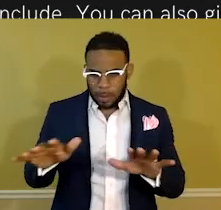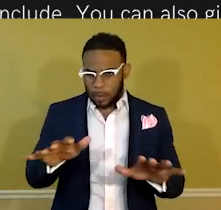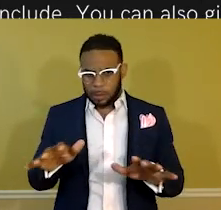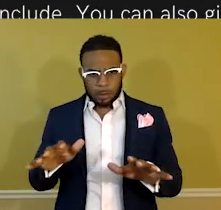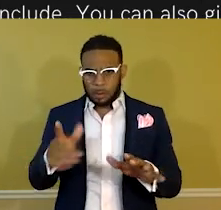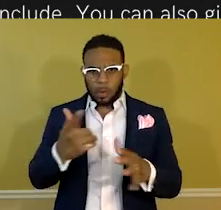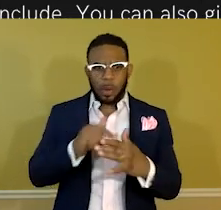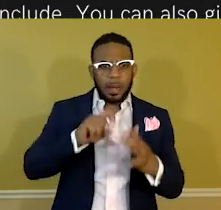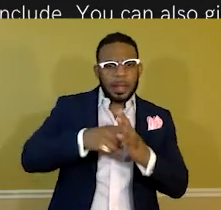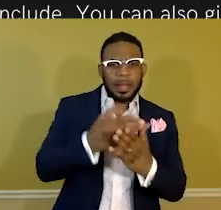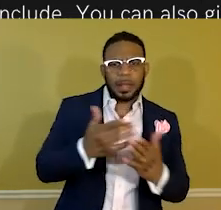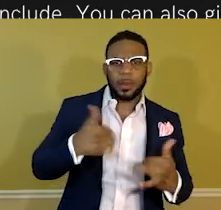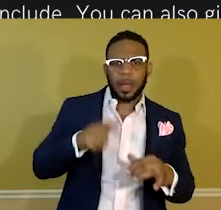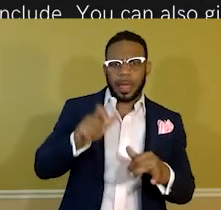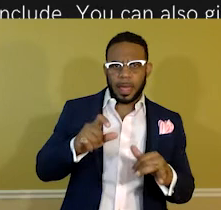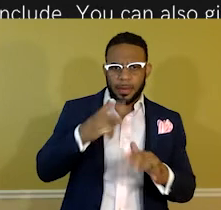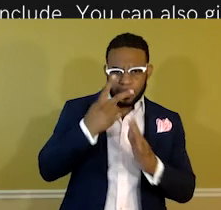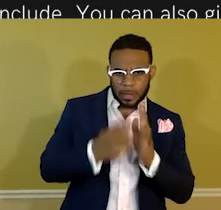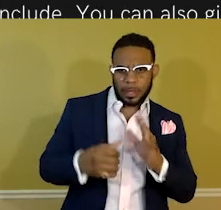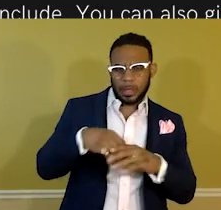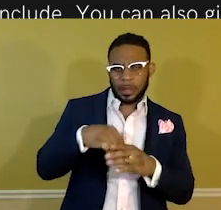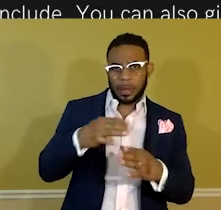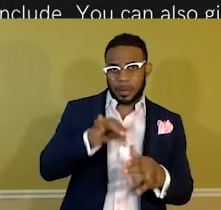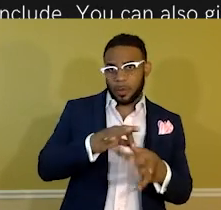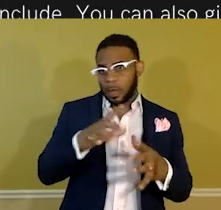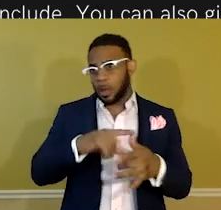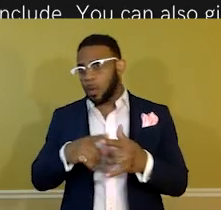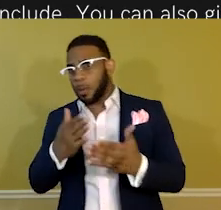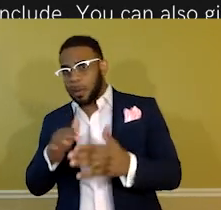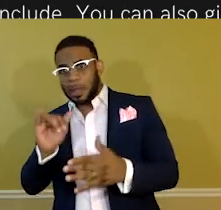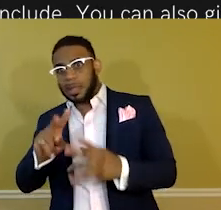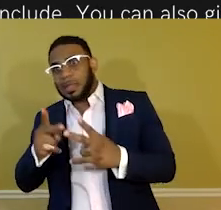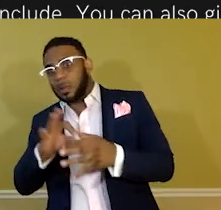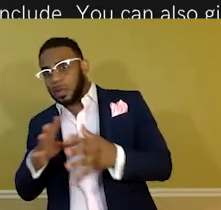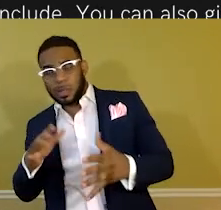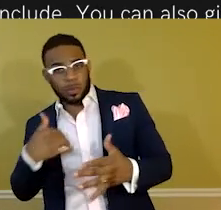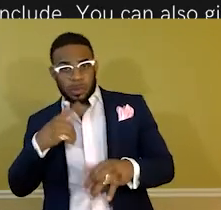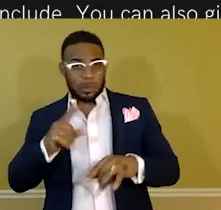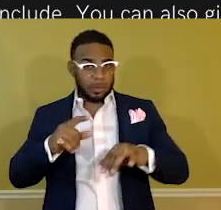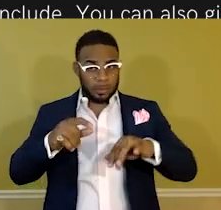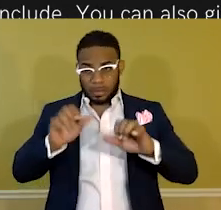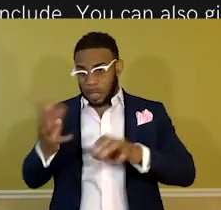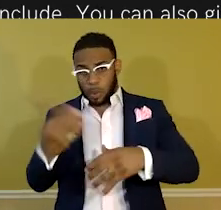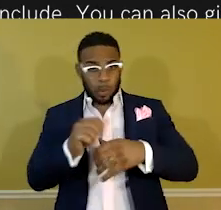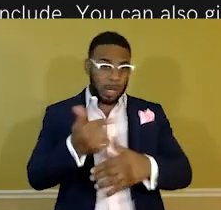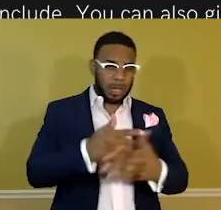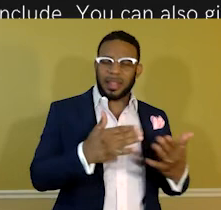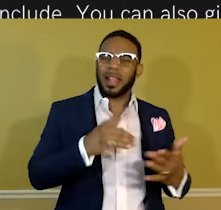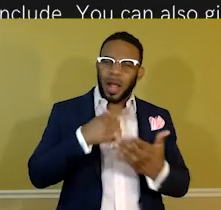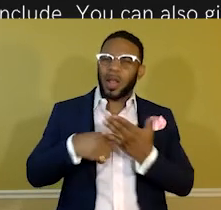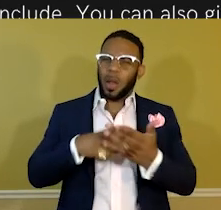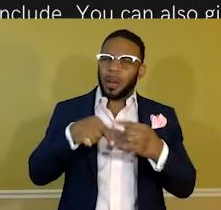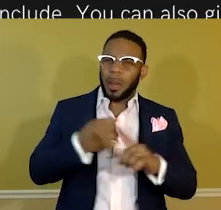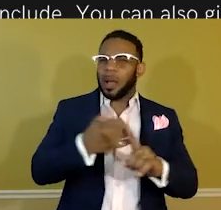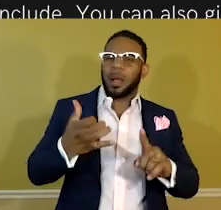um, you know, what are the key things that we have to get in for maybe this release, or maybe there's a second release and we can, you know, include the other things, you know, talk